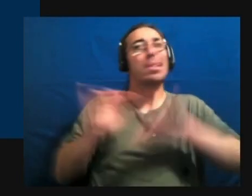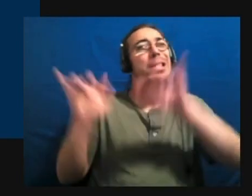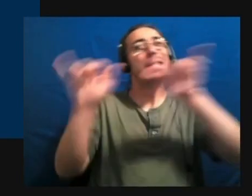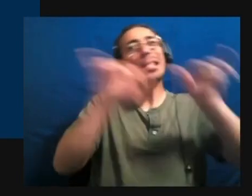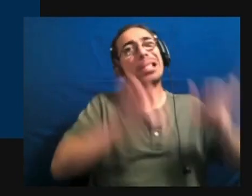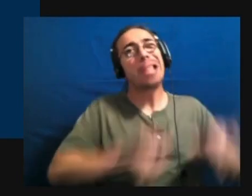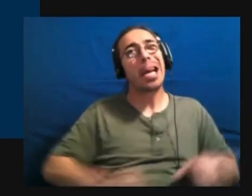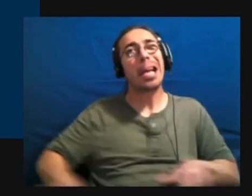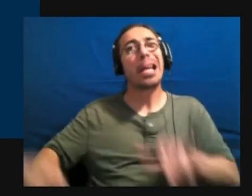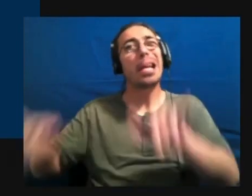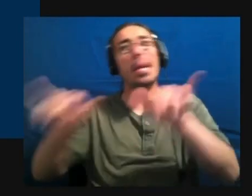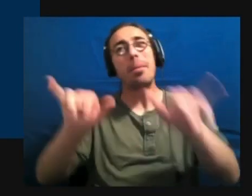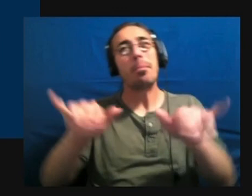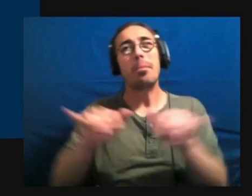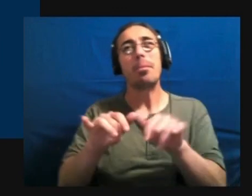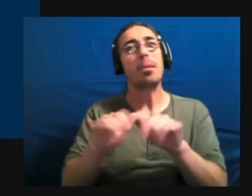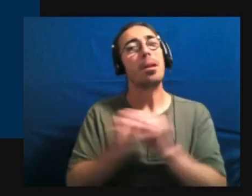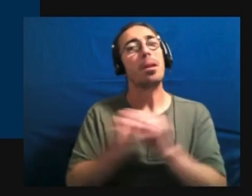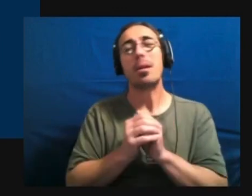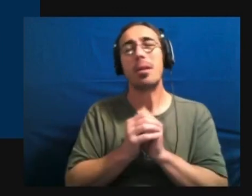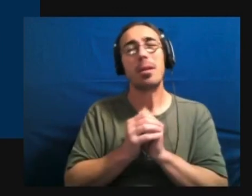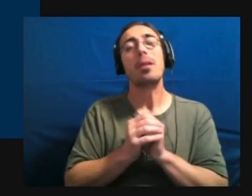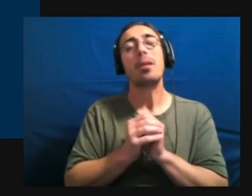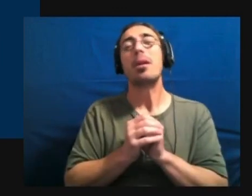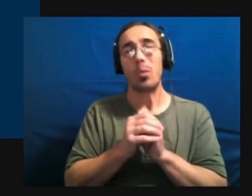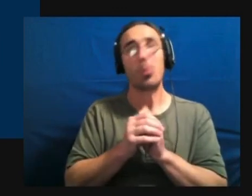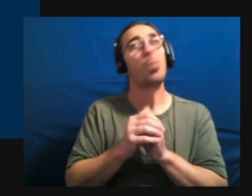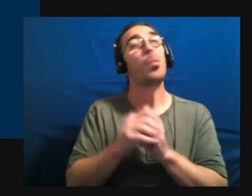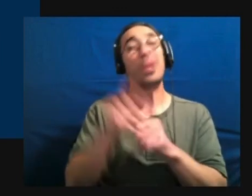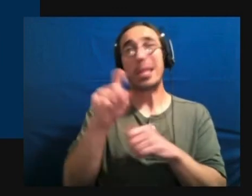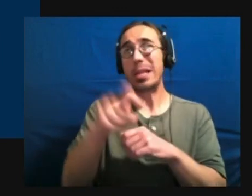without the right supports. And